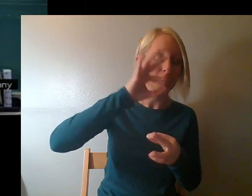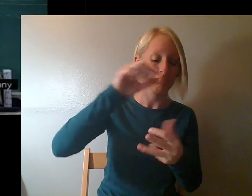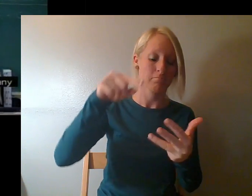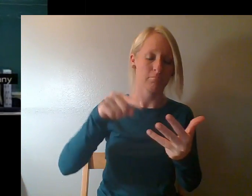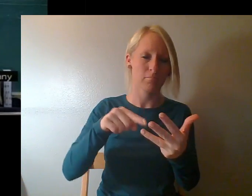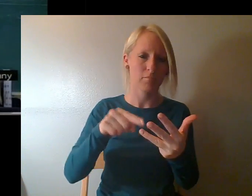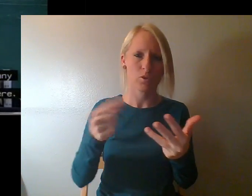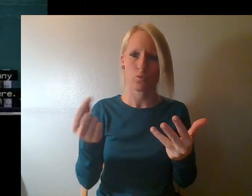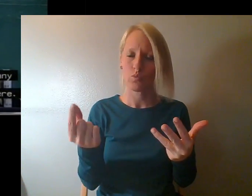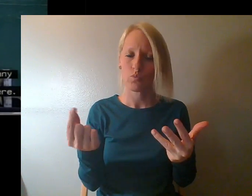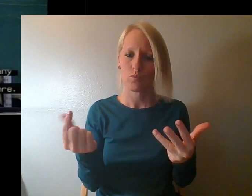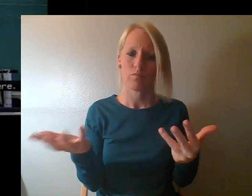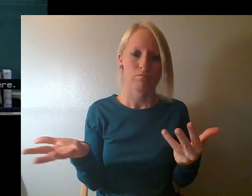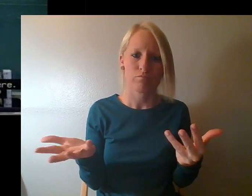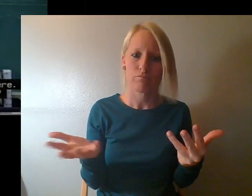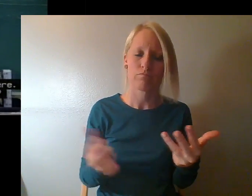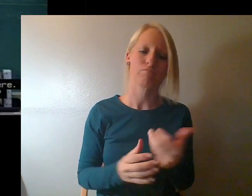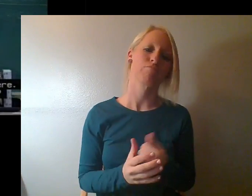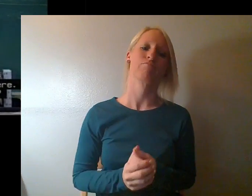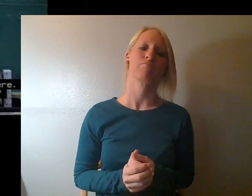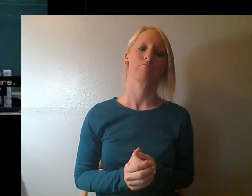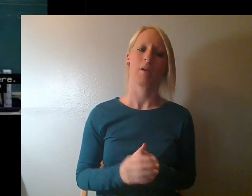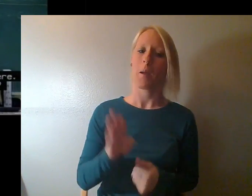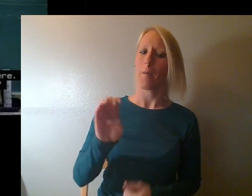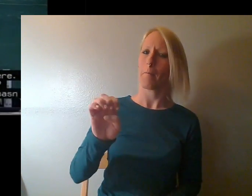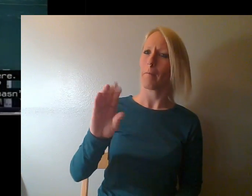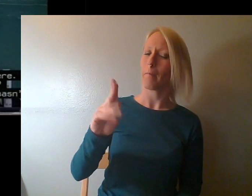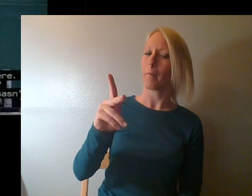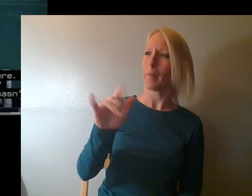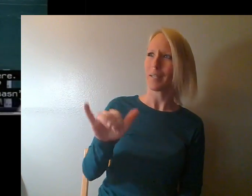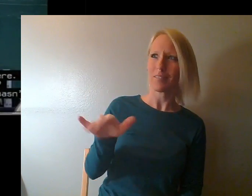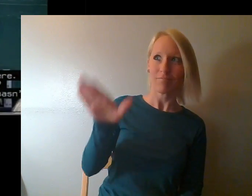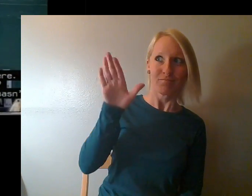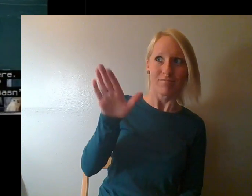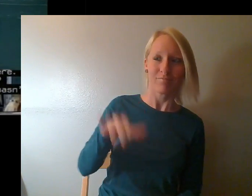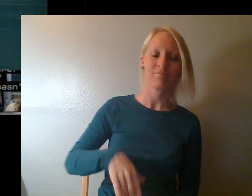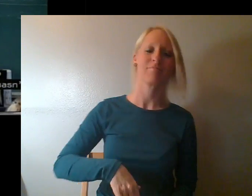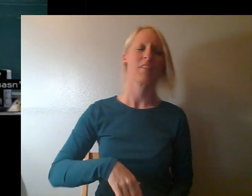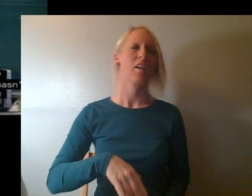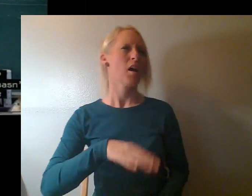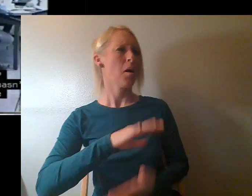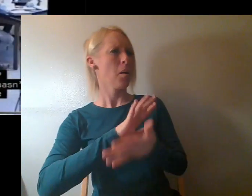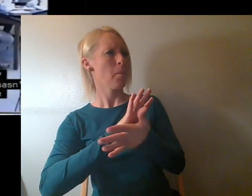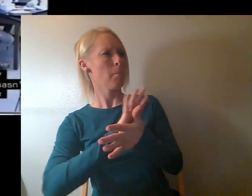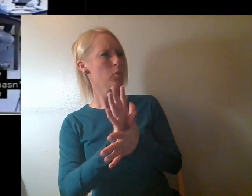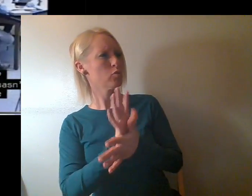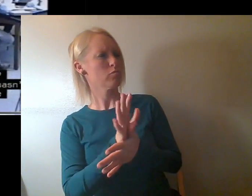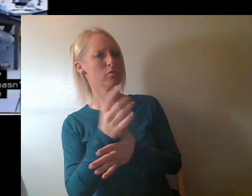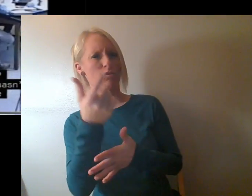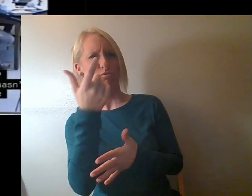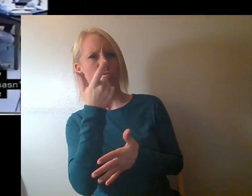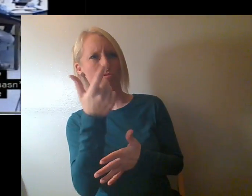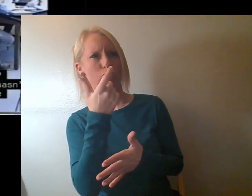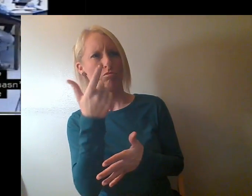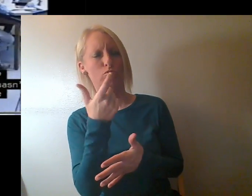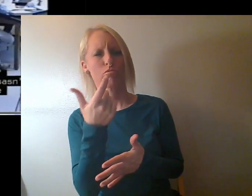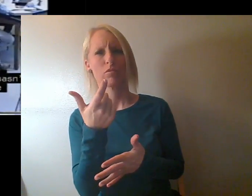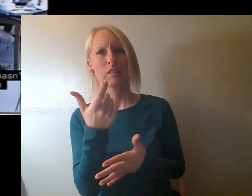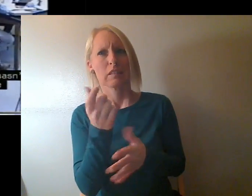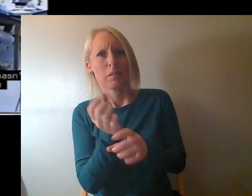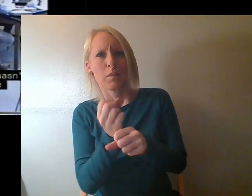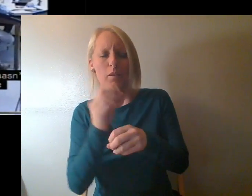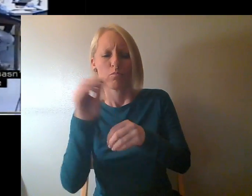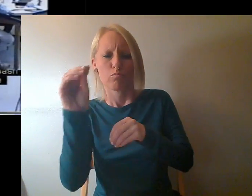So a quick hand, Becky. What were you going to say? Well, in the movie we saw, wasn't it that it made it move around the thing